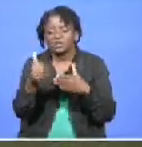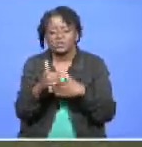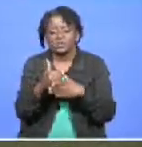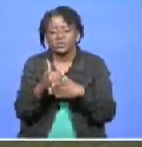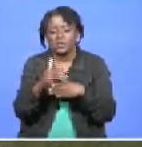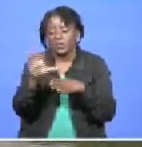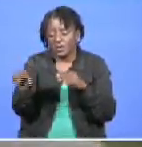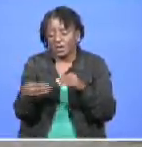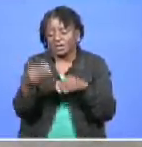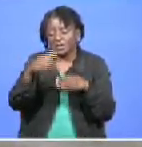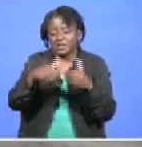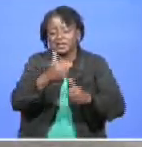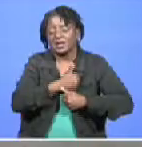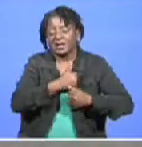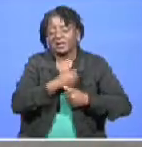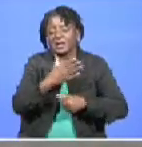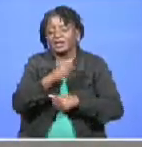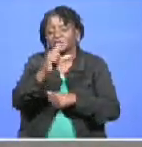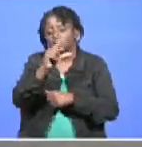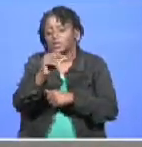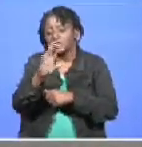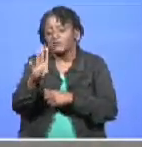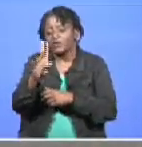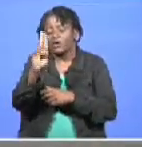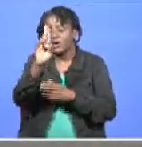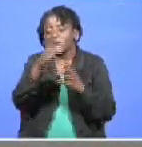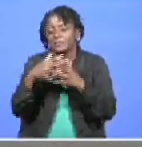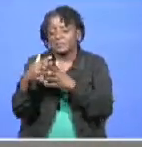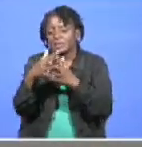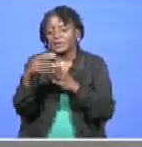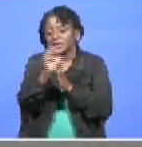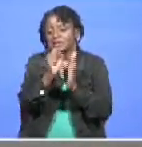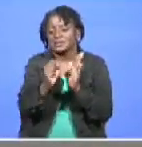24 U.S. states. For the ZNS News Network, I'm Makish Lapinda.